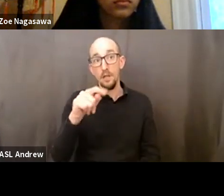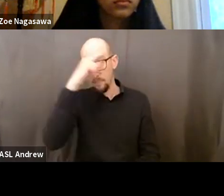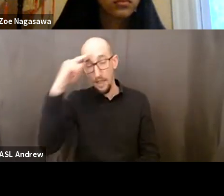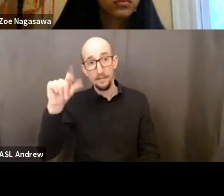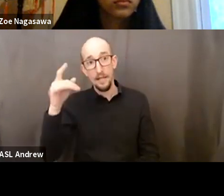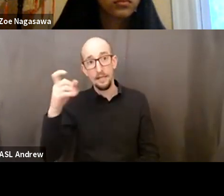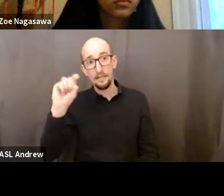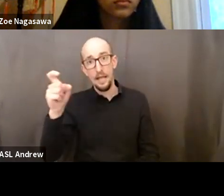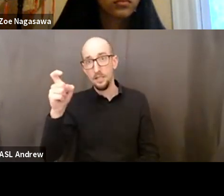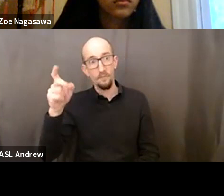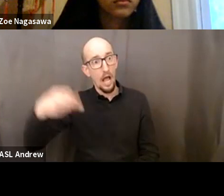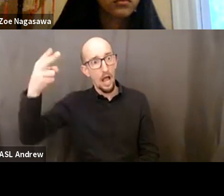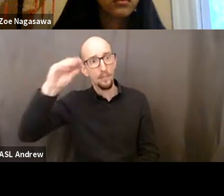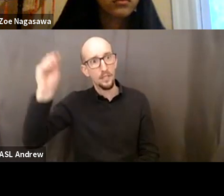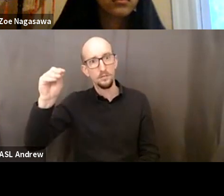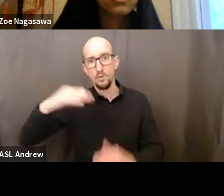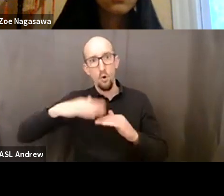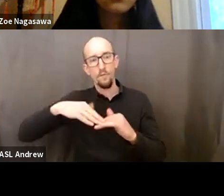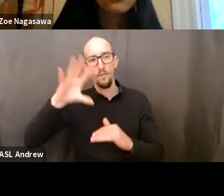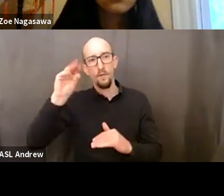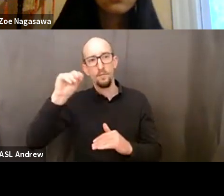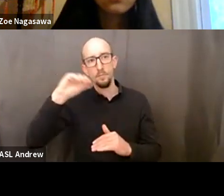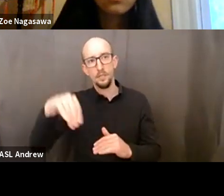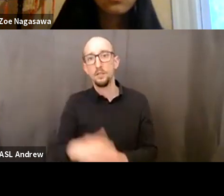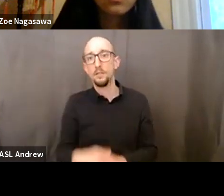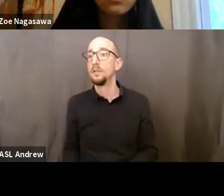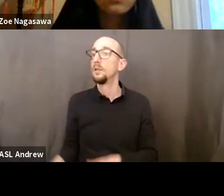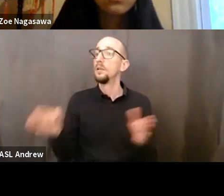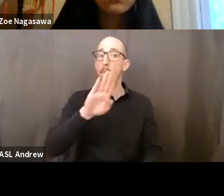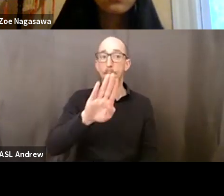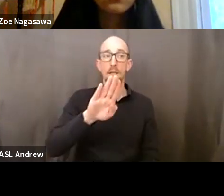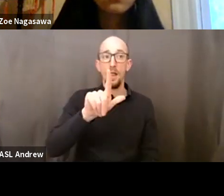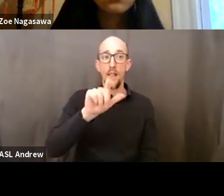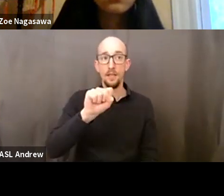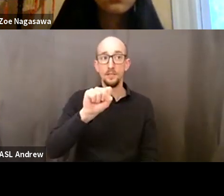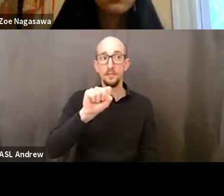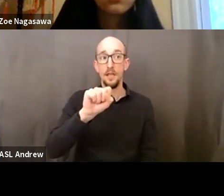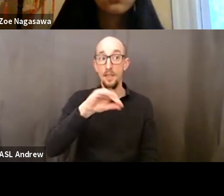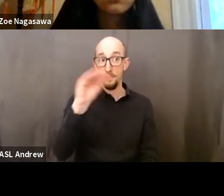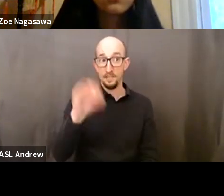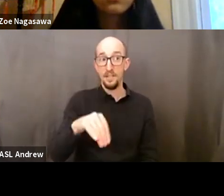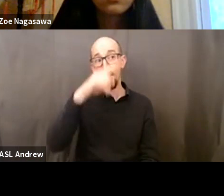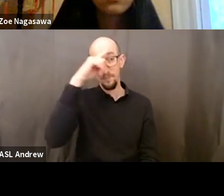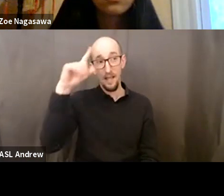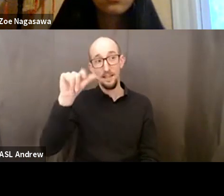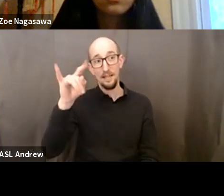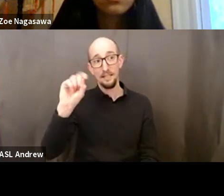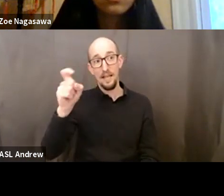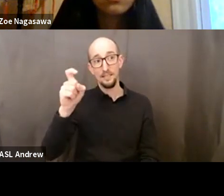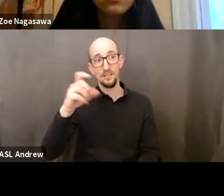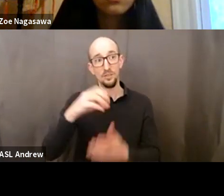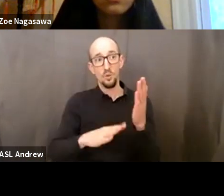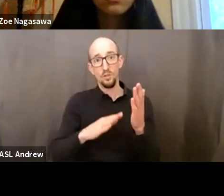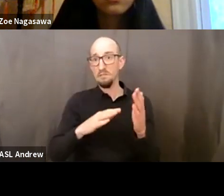The percentage at BLS is greater than it ever was during the years of the